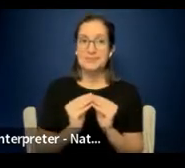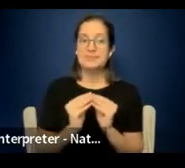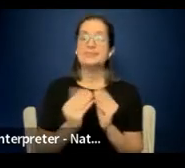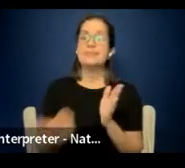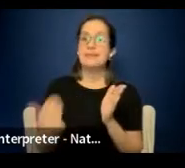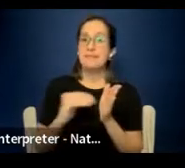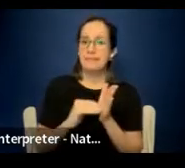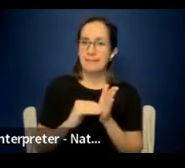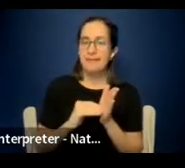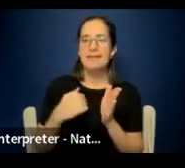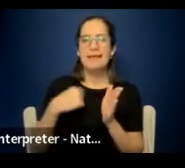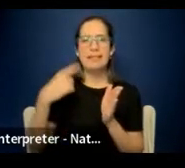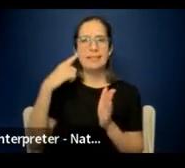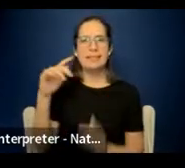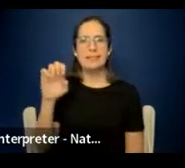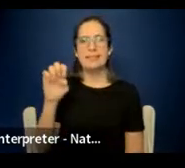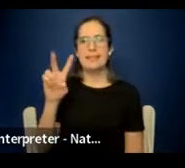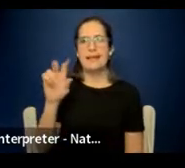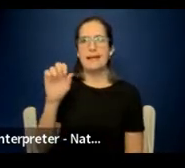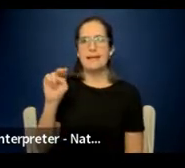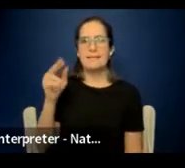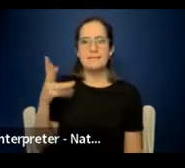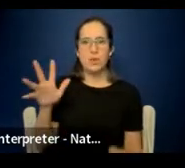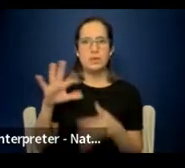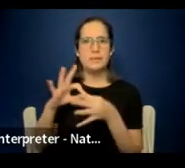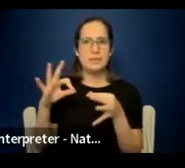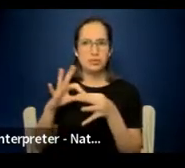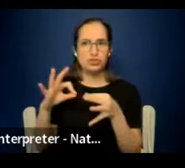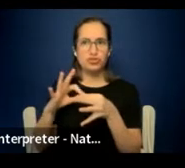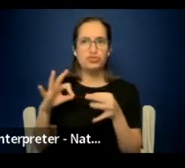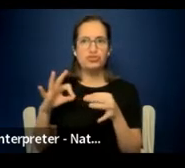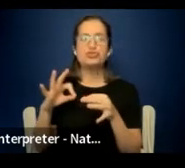again, I think Evan has mentioned, is sort of, you know,